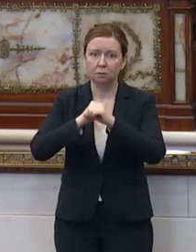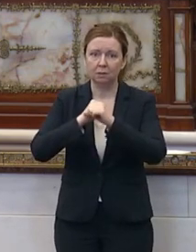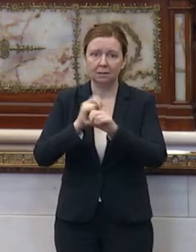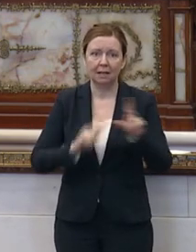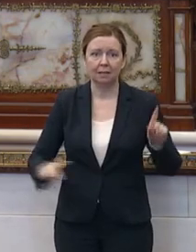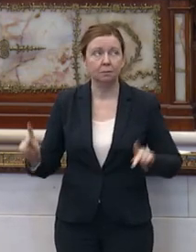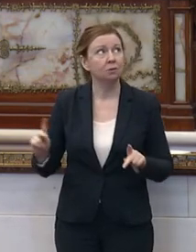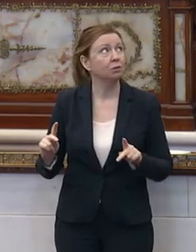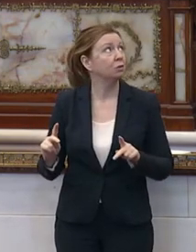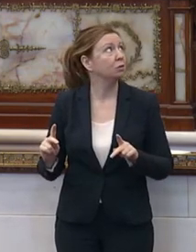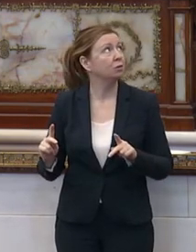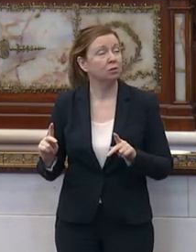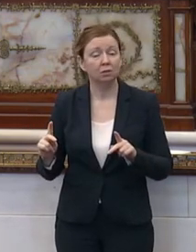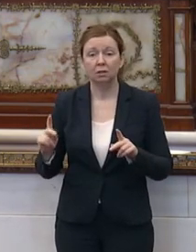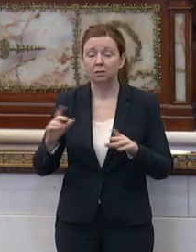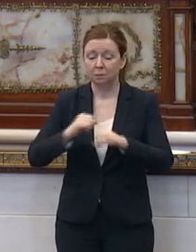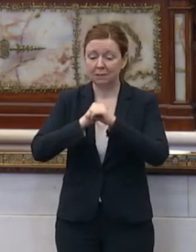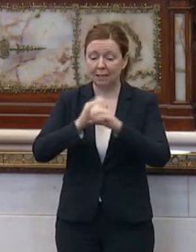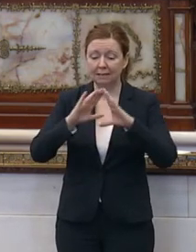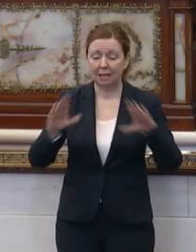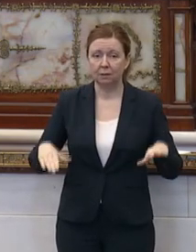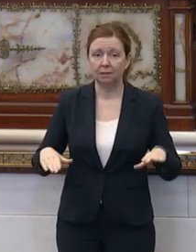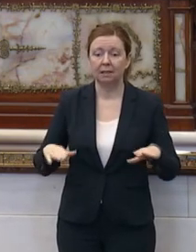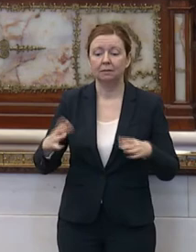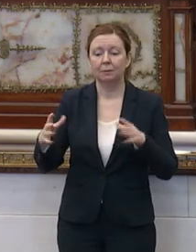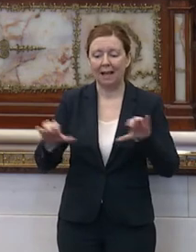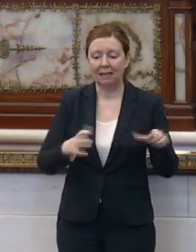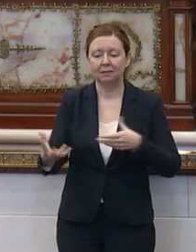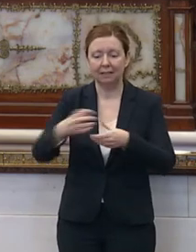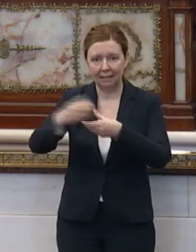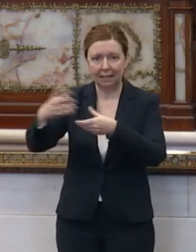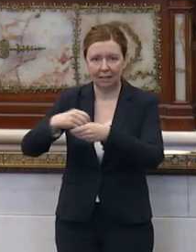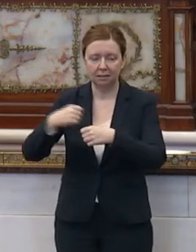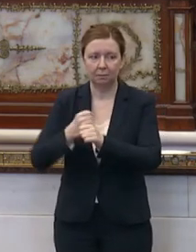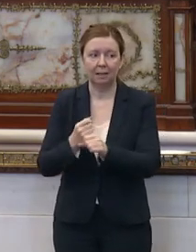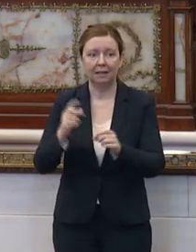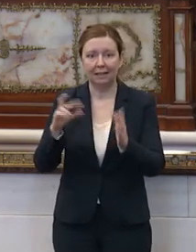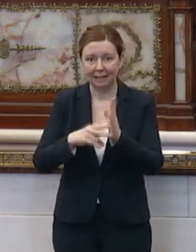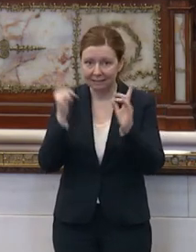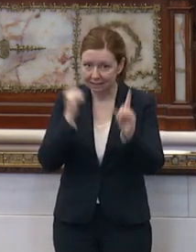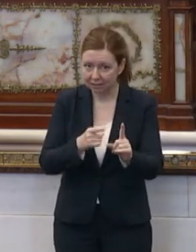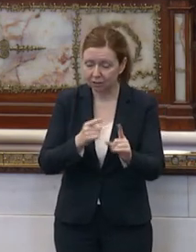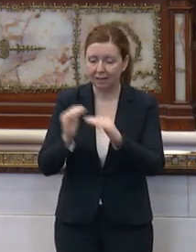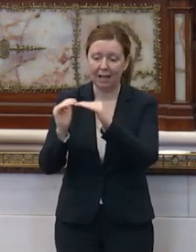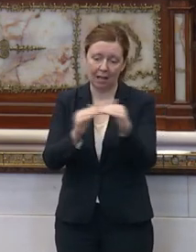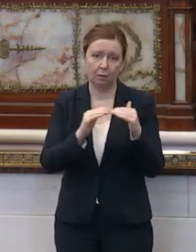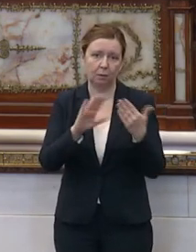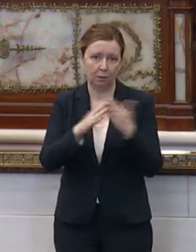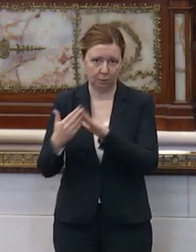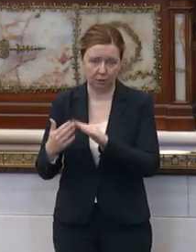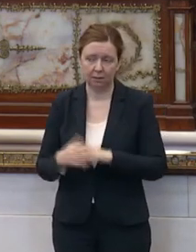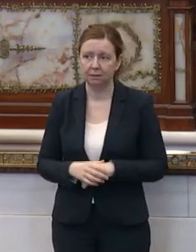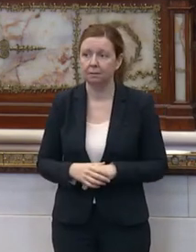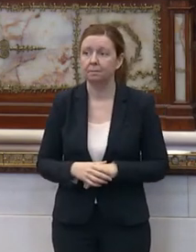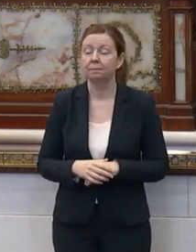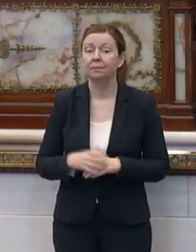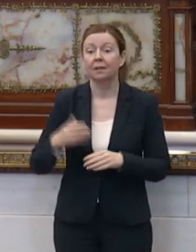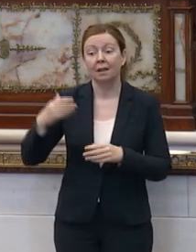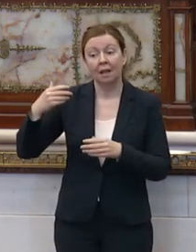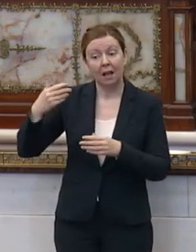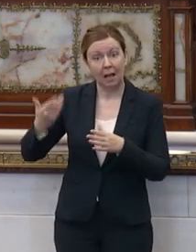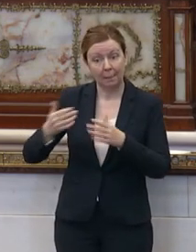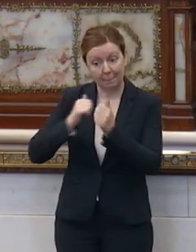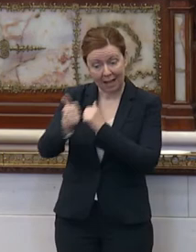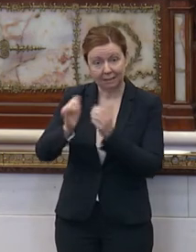people, to protect housing, and to be actively engaged in creating intentionally equitable communities. And passing this